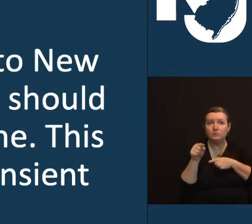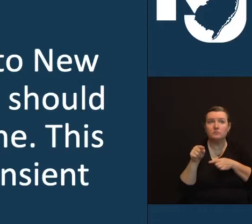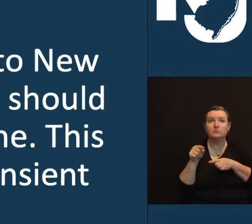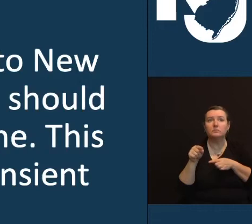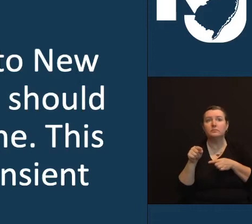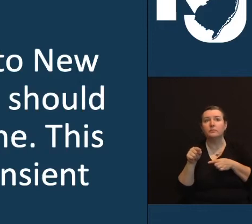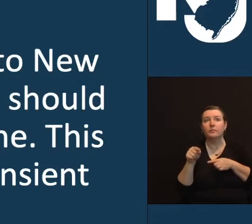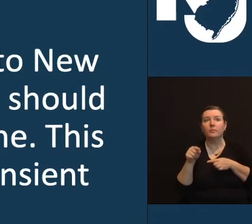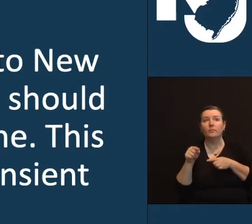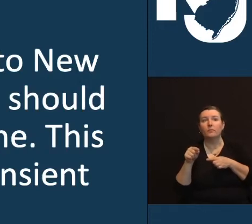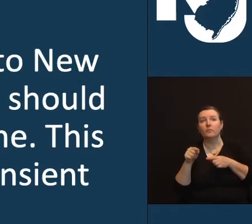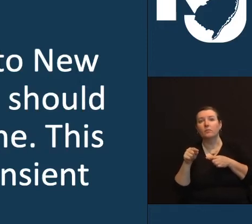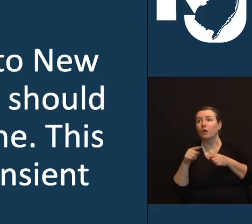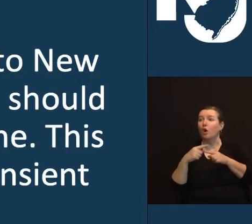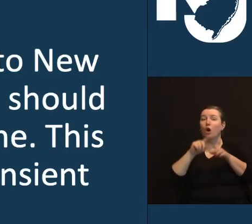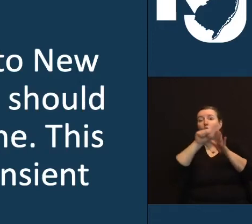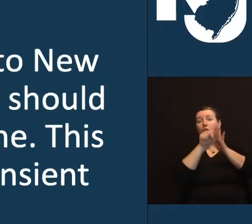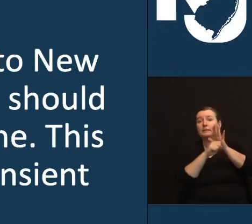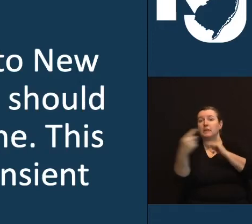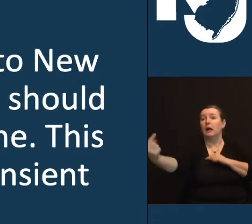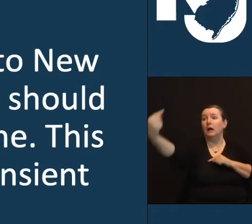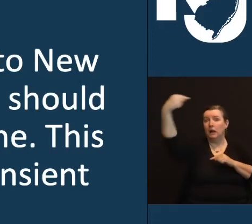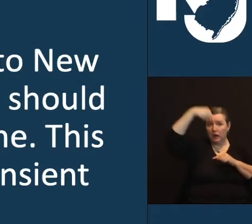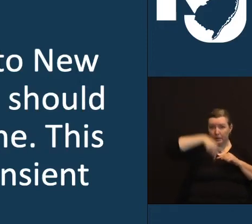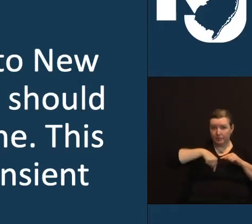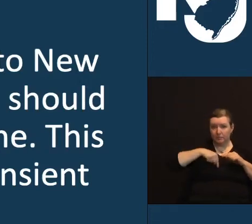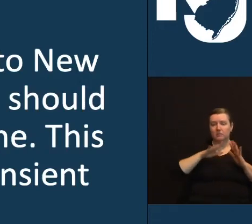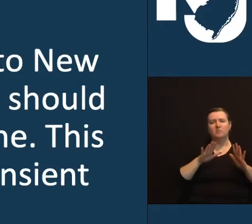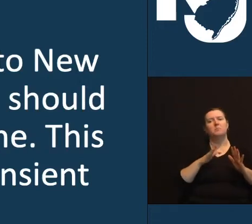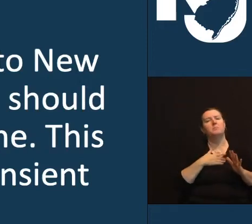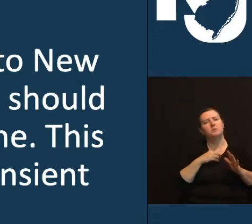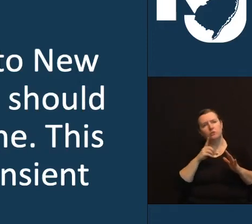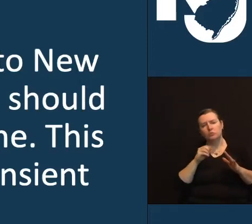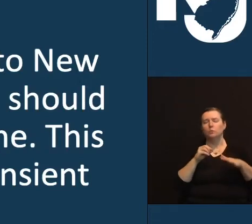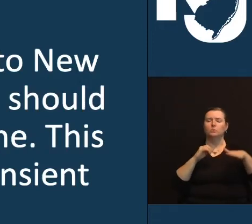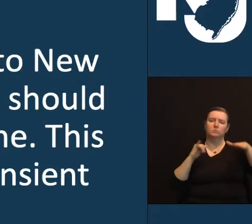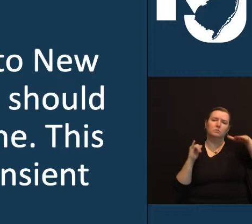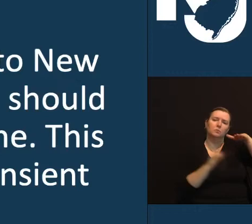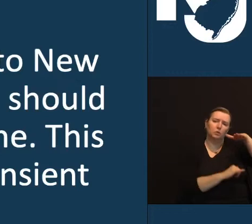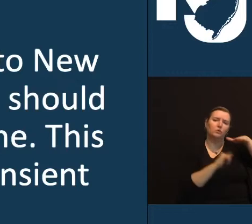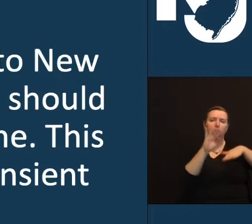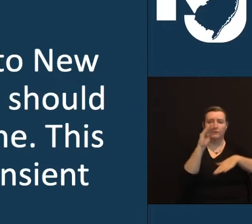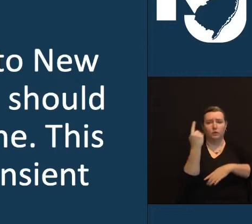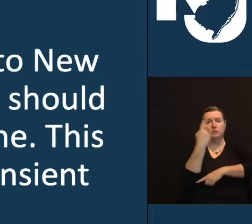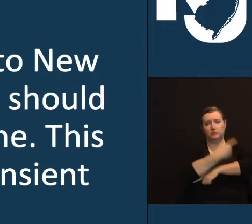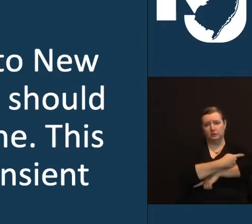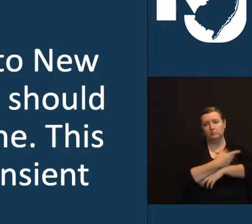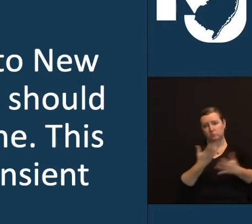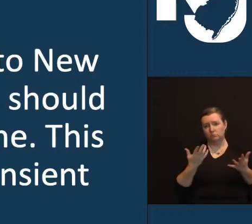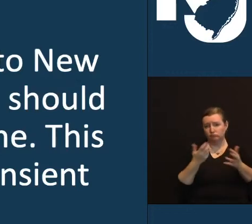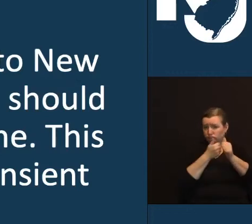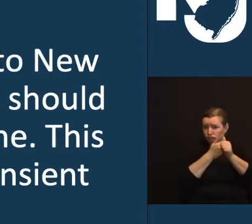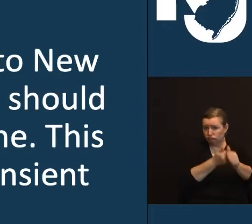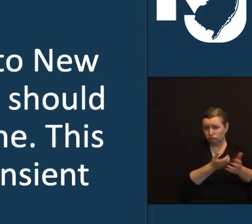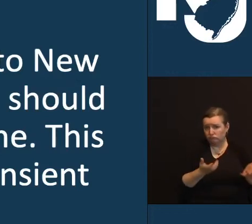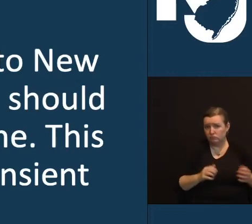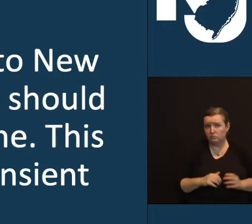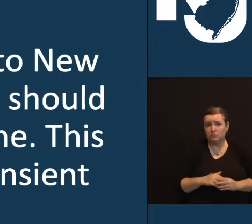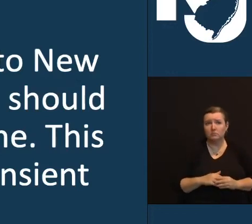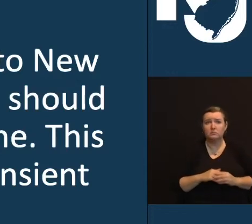state, we strongly encourage you to observe a 14-day self-quarantine period and at the right point get